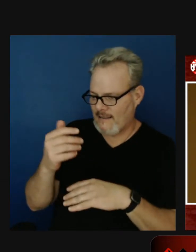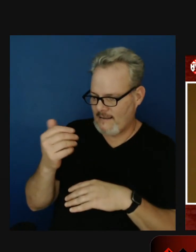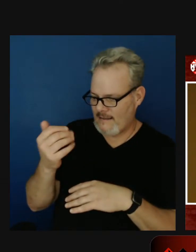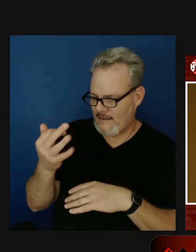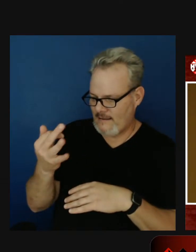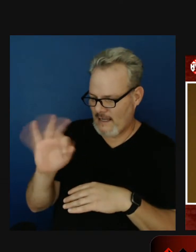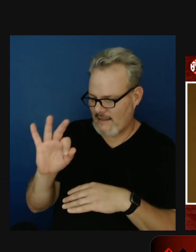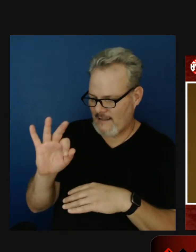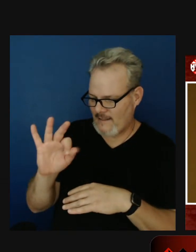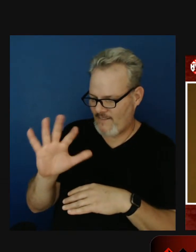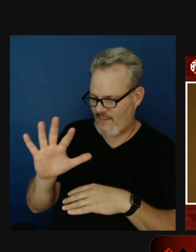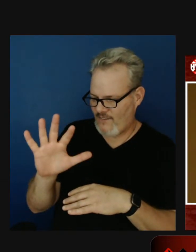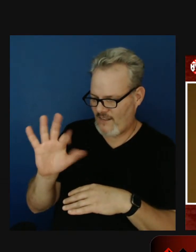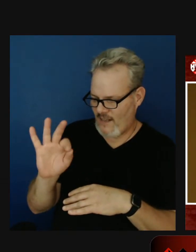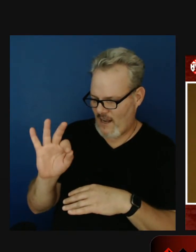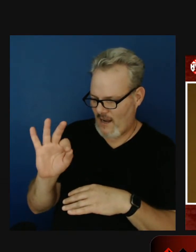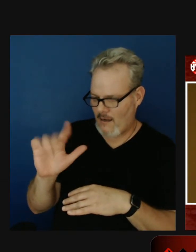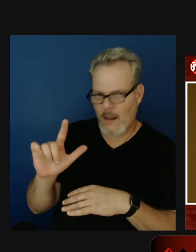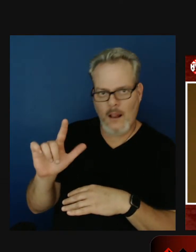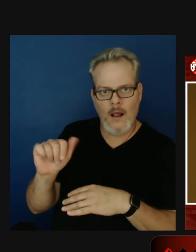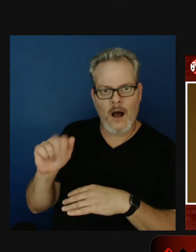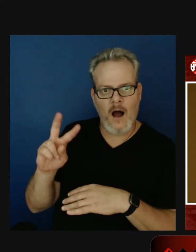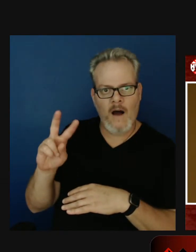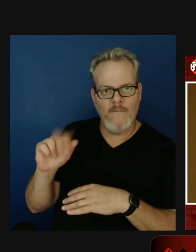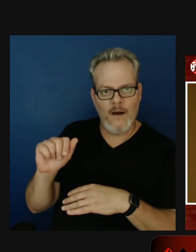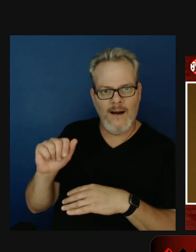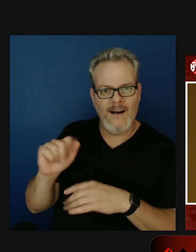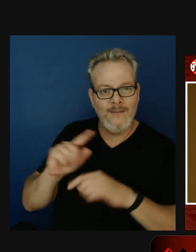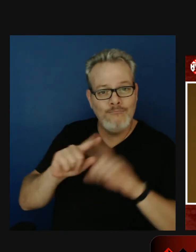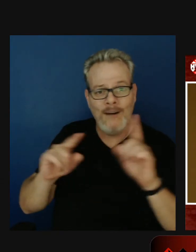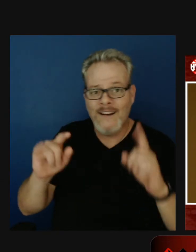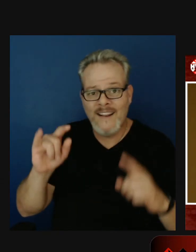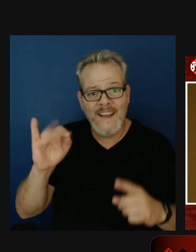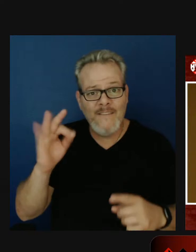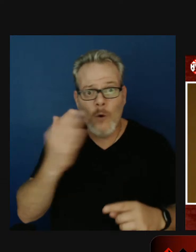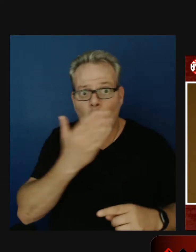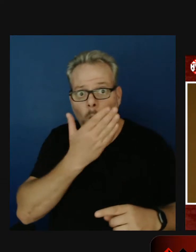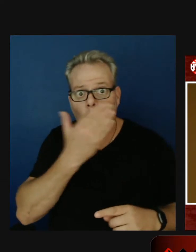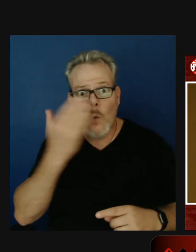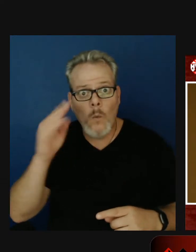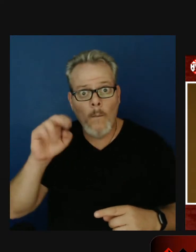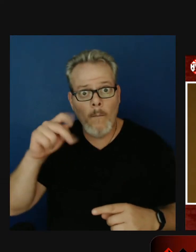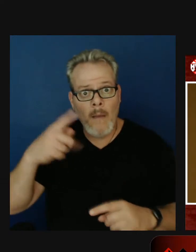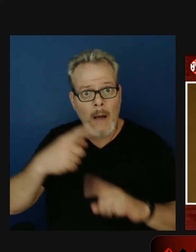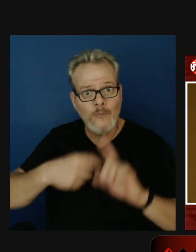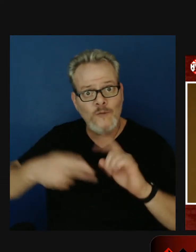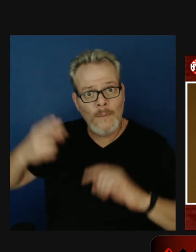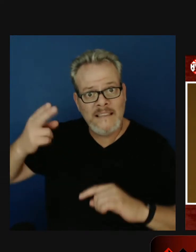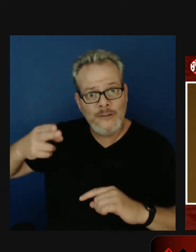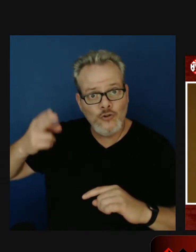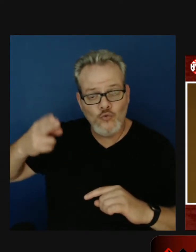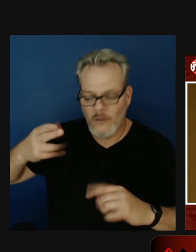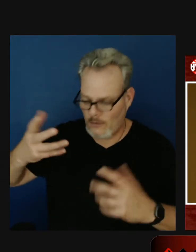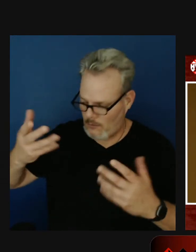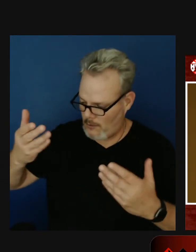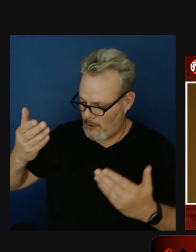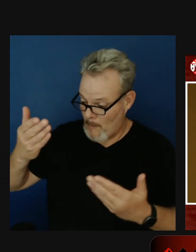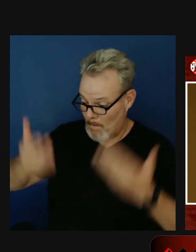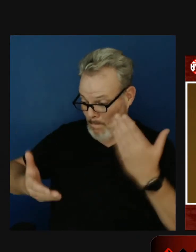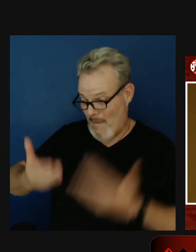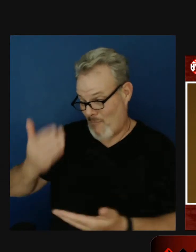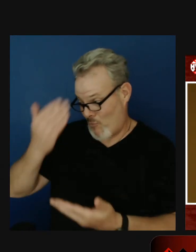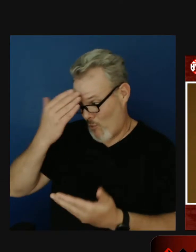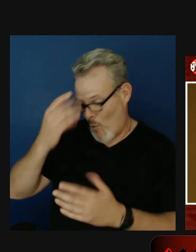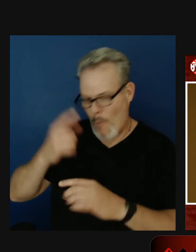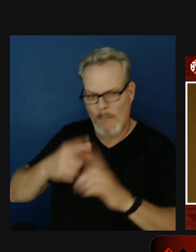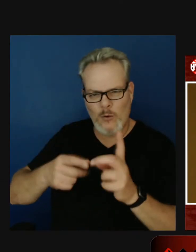1959 lava. Well, if we didn't have older maps to tell us and older descriptions from these maps, we wouldn't, well, we might know, but we'd be hard pressed